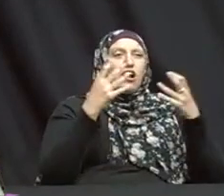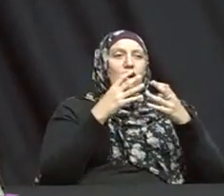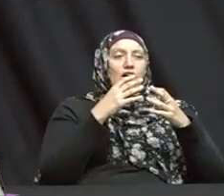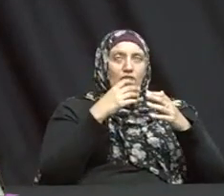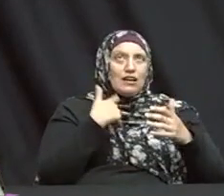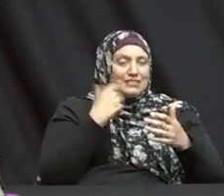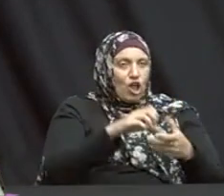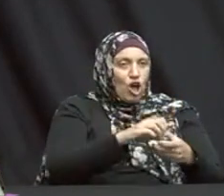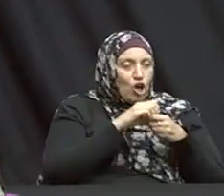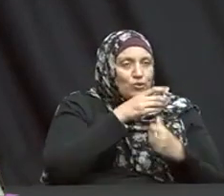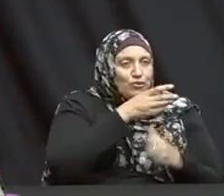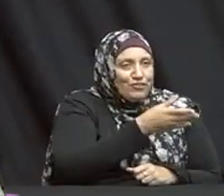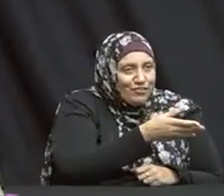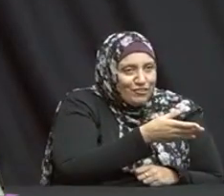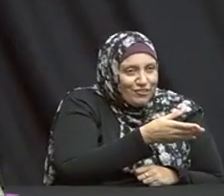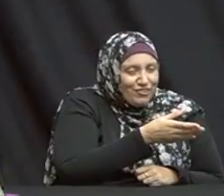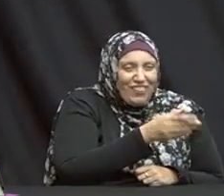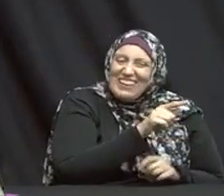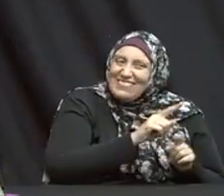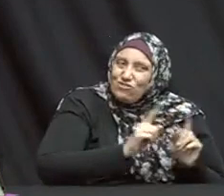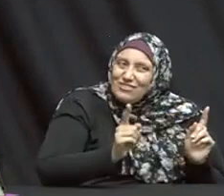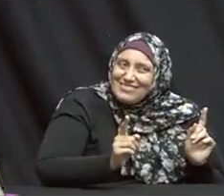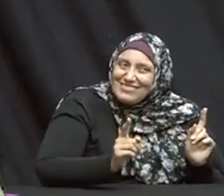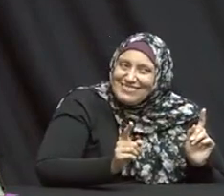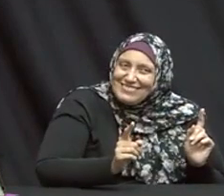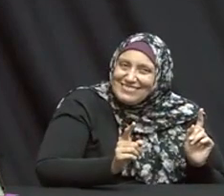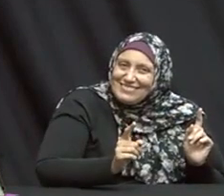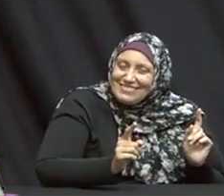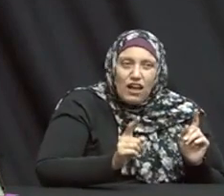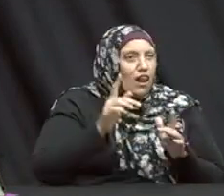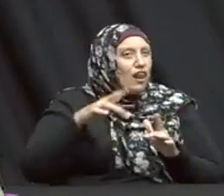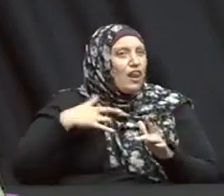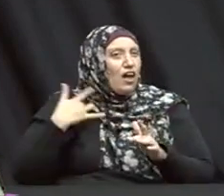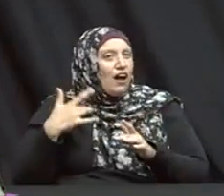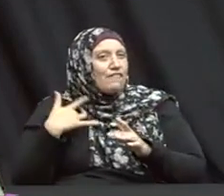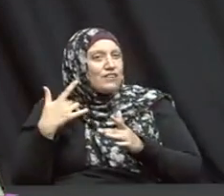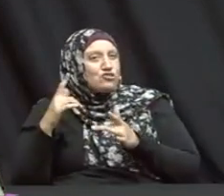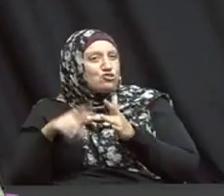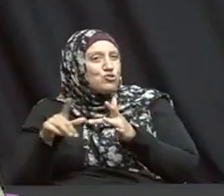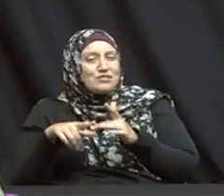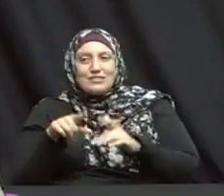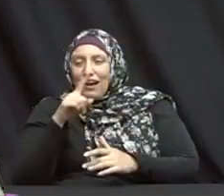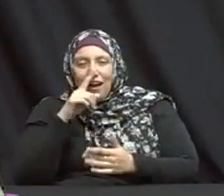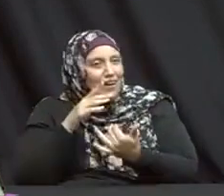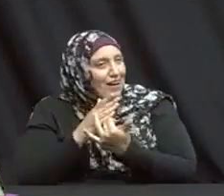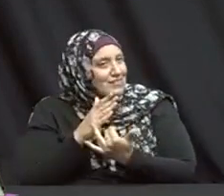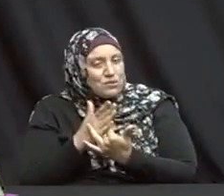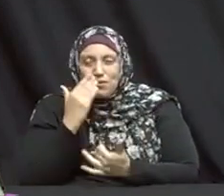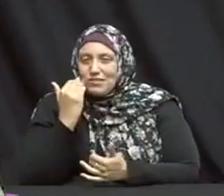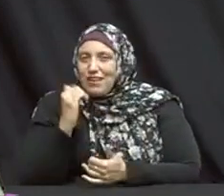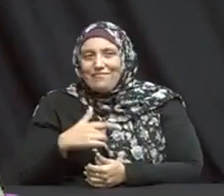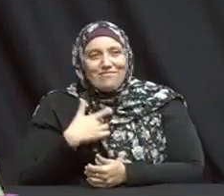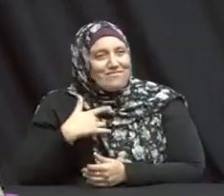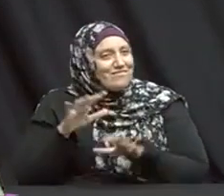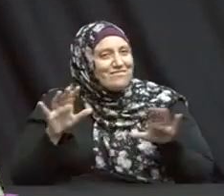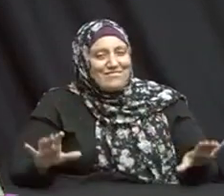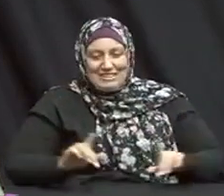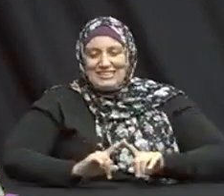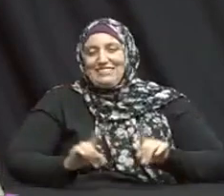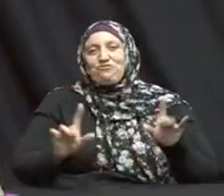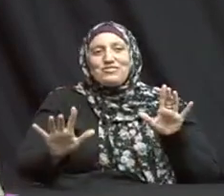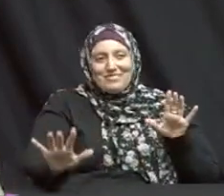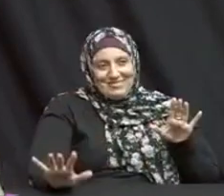access it. Yes. Exactly. This is the key difference between the law, Islamic law, between life insurance and super. Because life